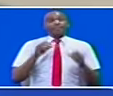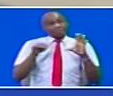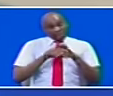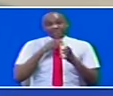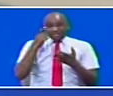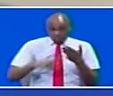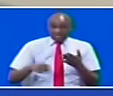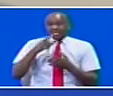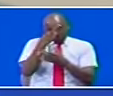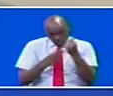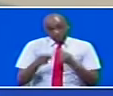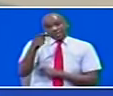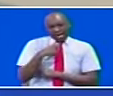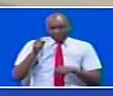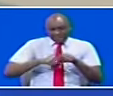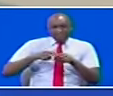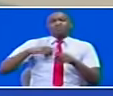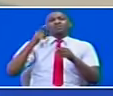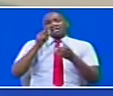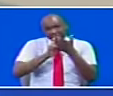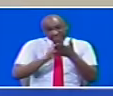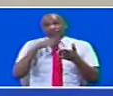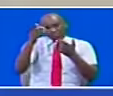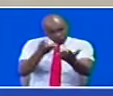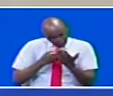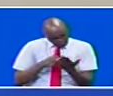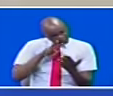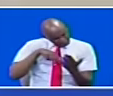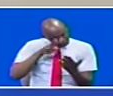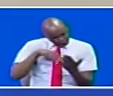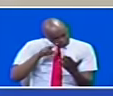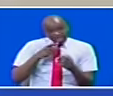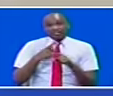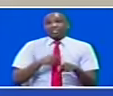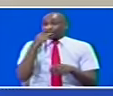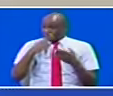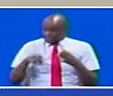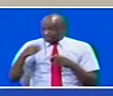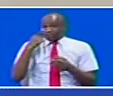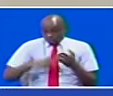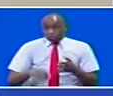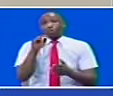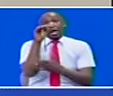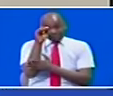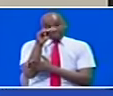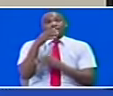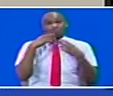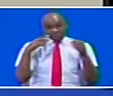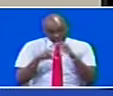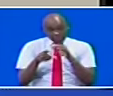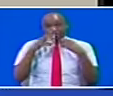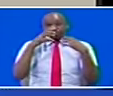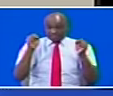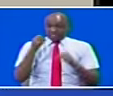to invite the two after analysing their written submissions. The committee had previously resolved to request Deputy President William Ruto's aide,